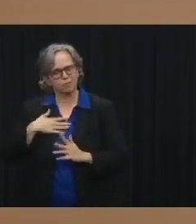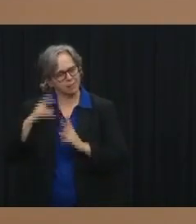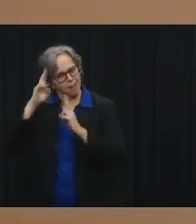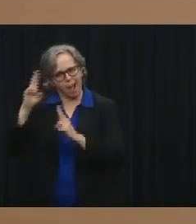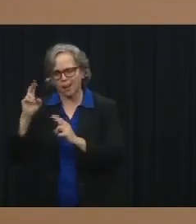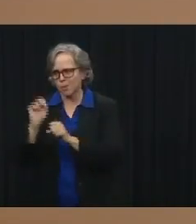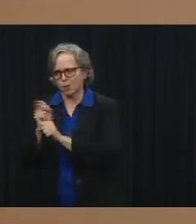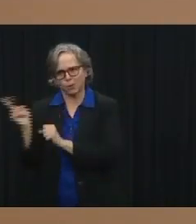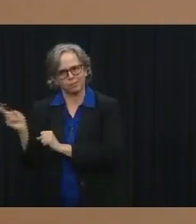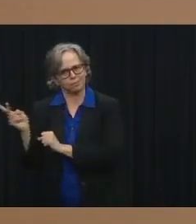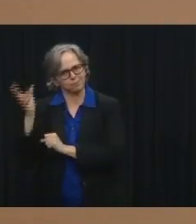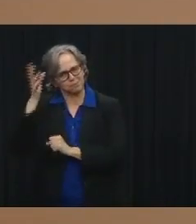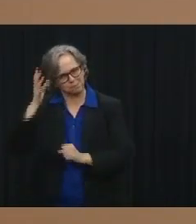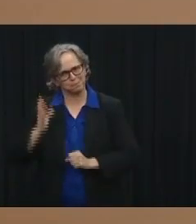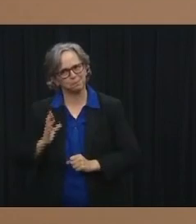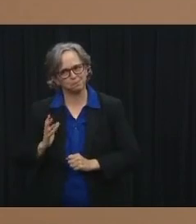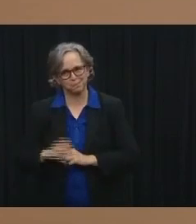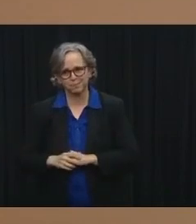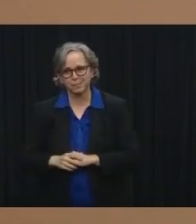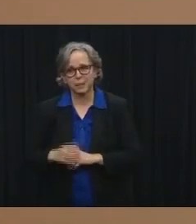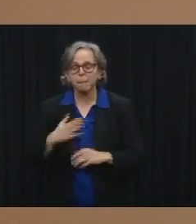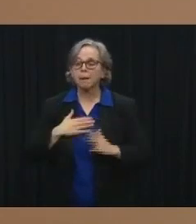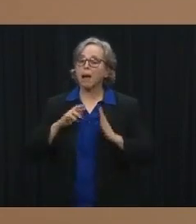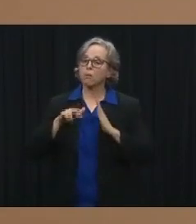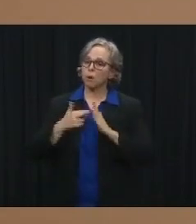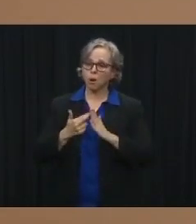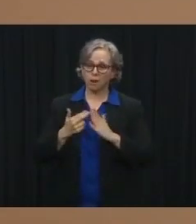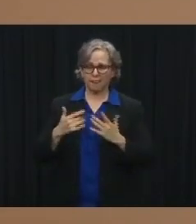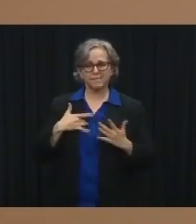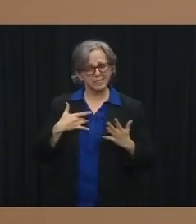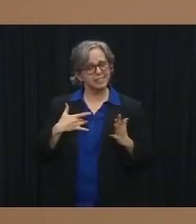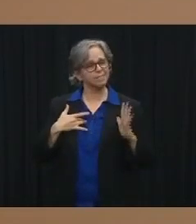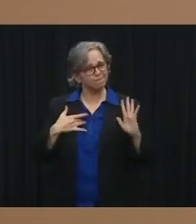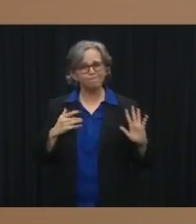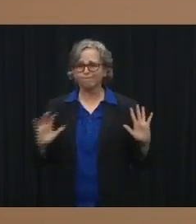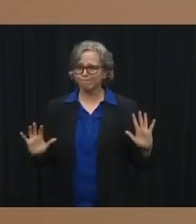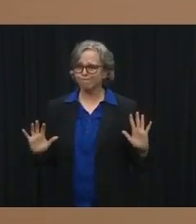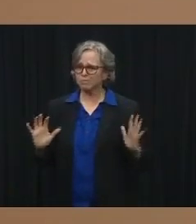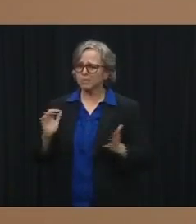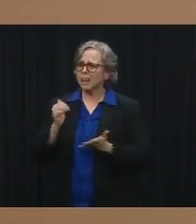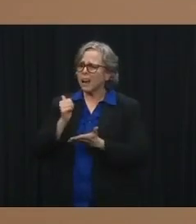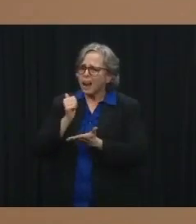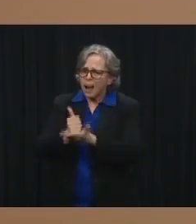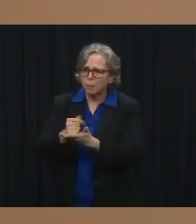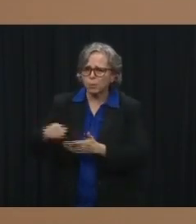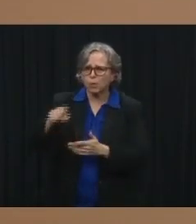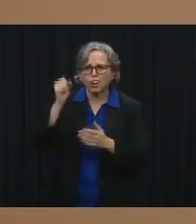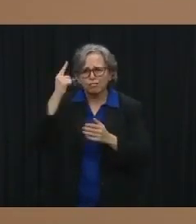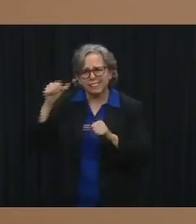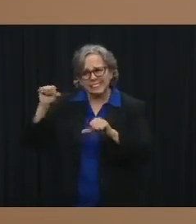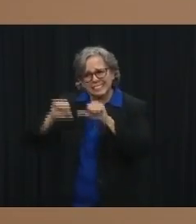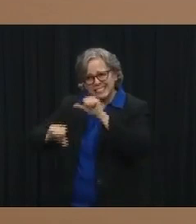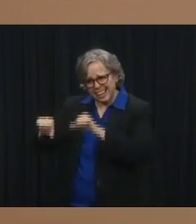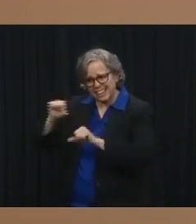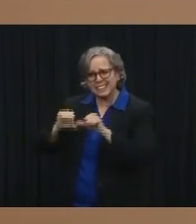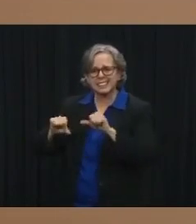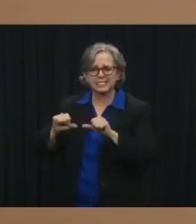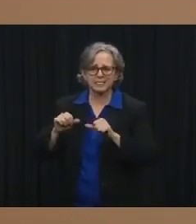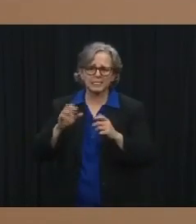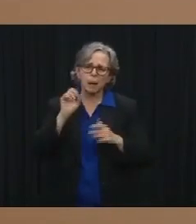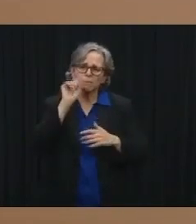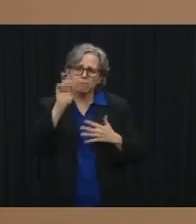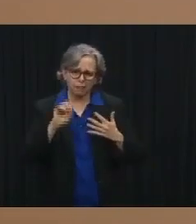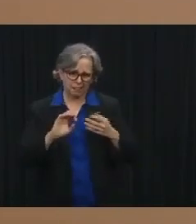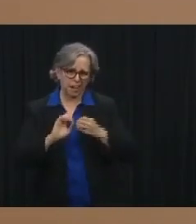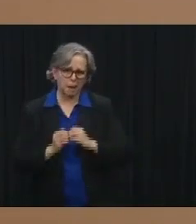combing through this is keeping you understanding the science behind this and sharing the numbers as we have them. So let me share that we